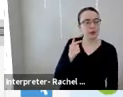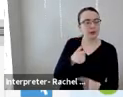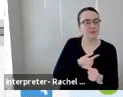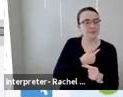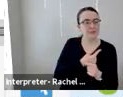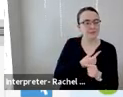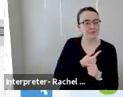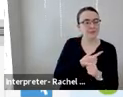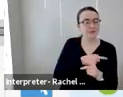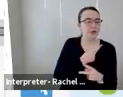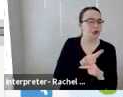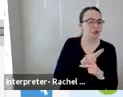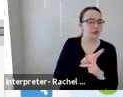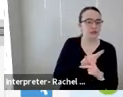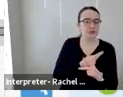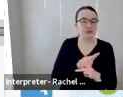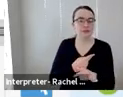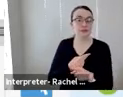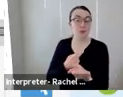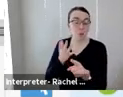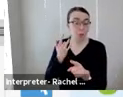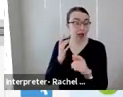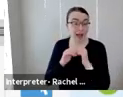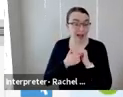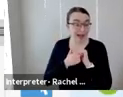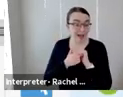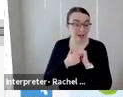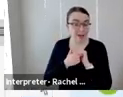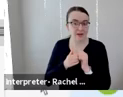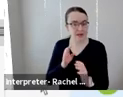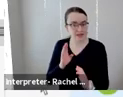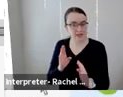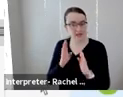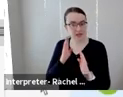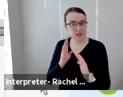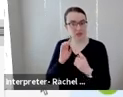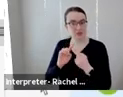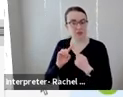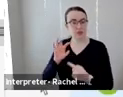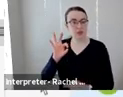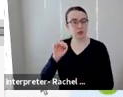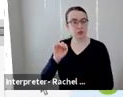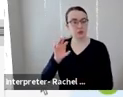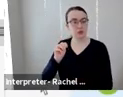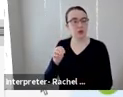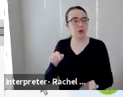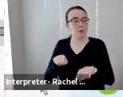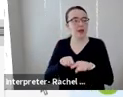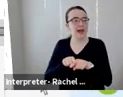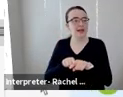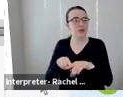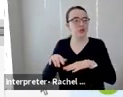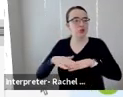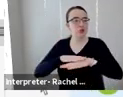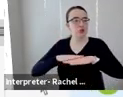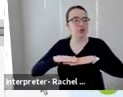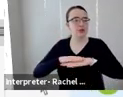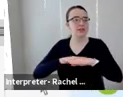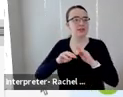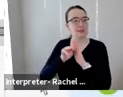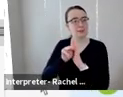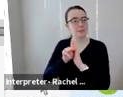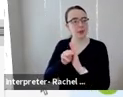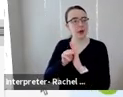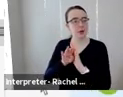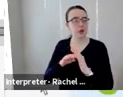is a attention to form as a surface modeler. So my background